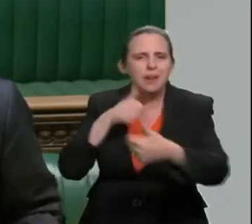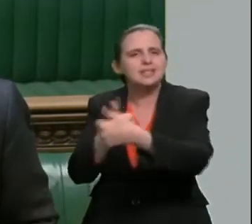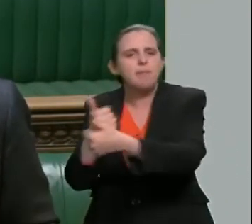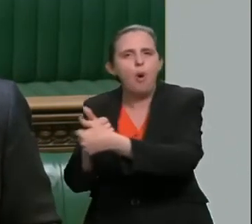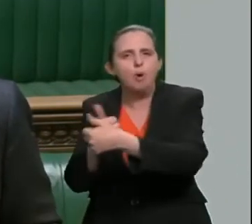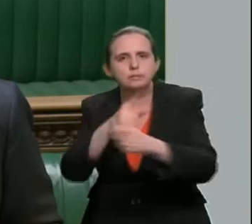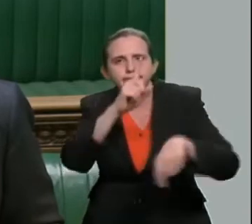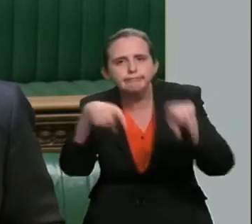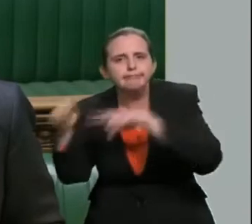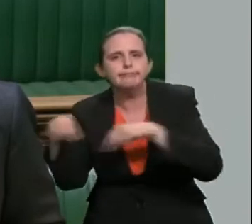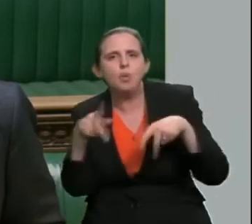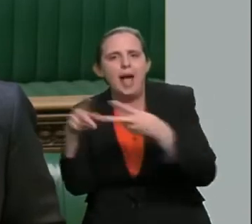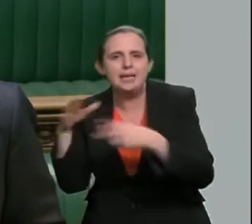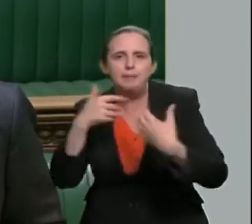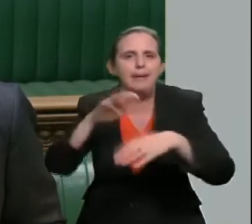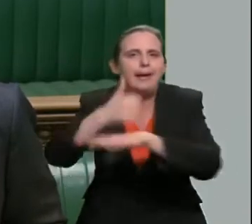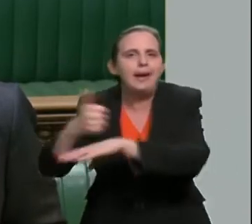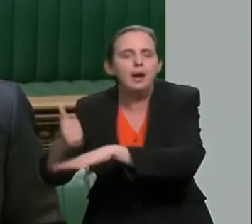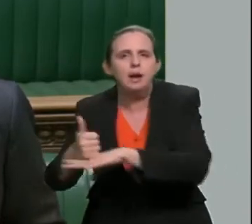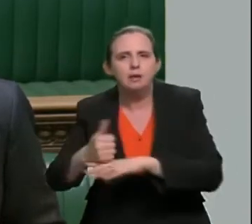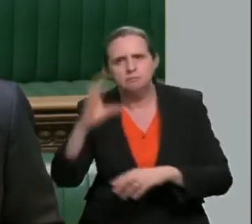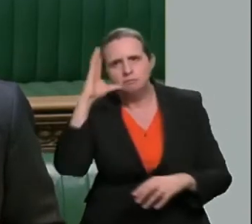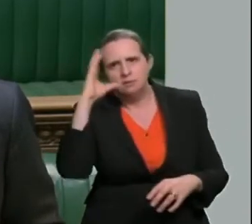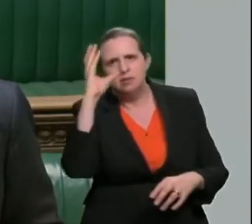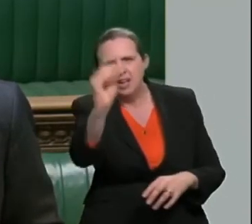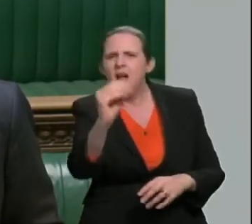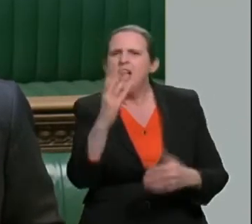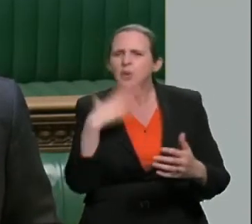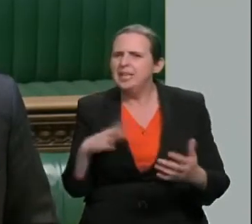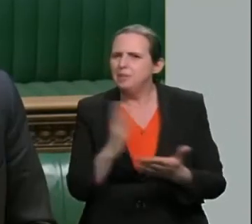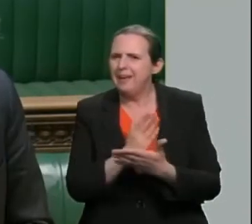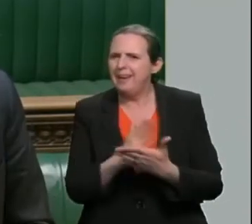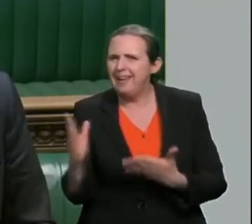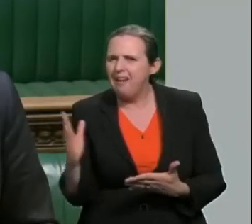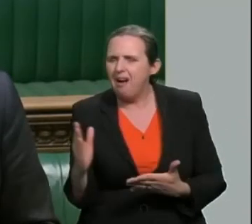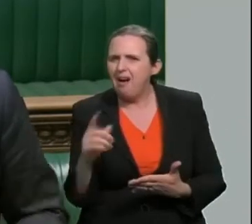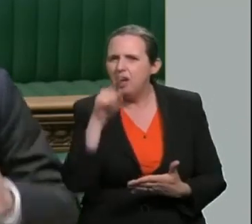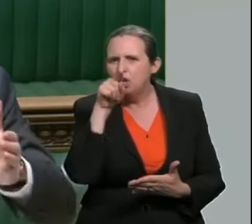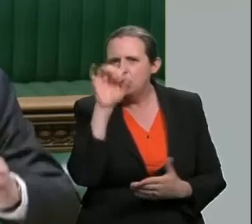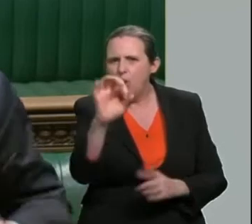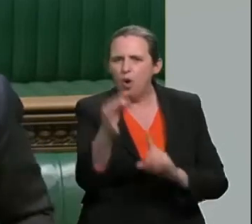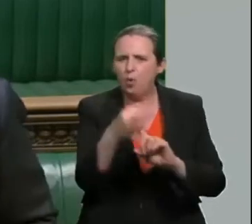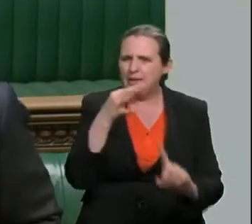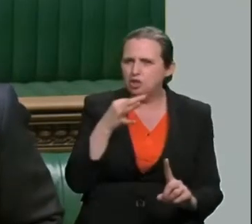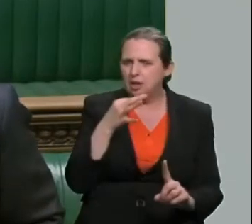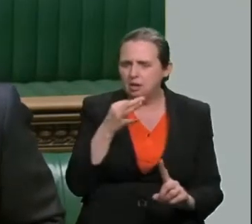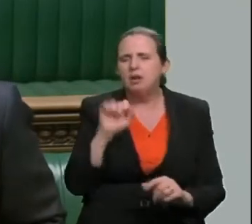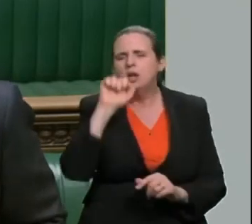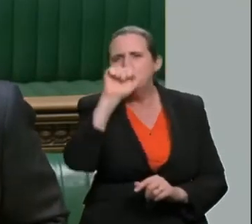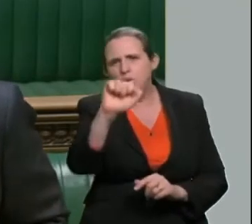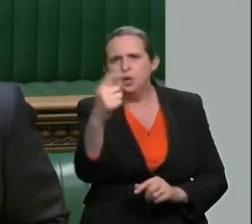may say to the right honourable gentleman, there is a profound philosophical difference between him and me. Because the Scottish Nationalist Party